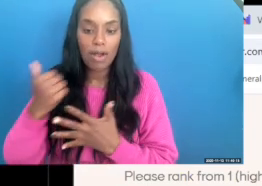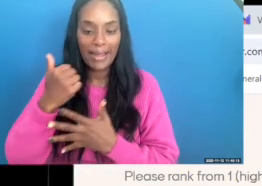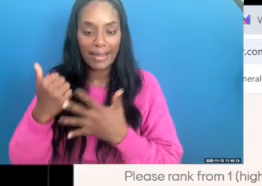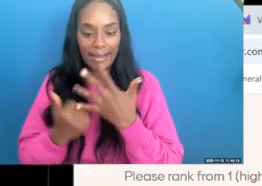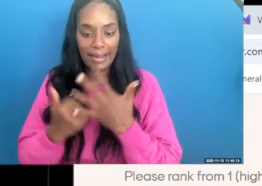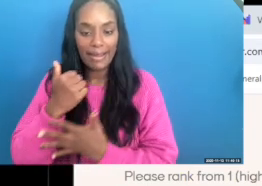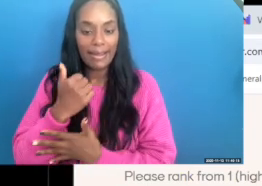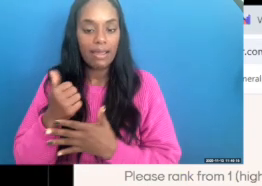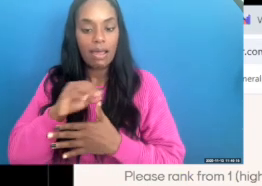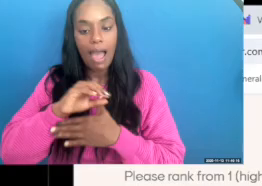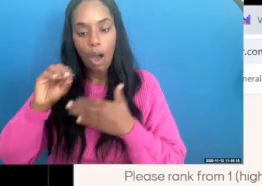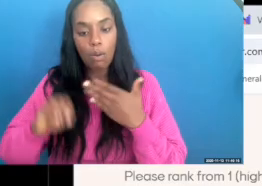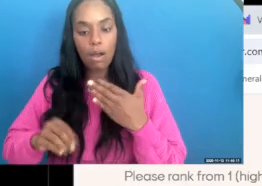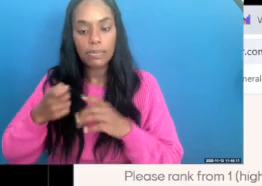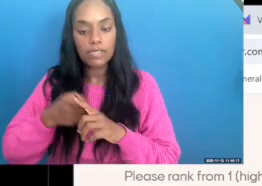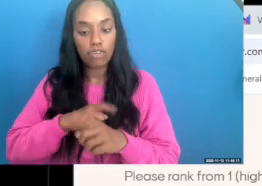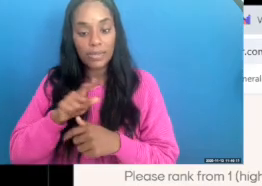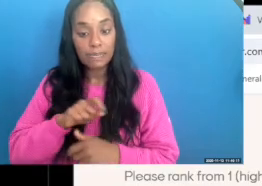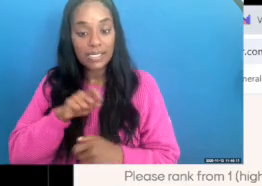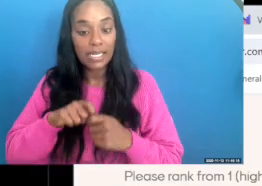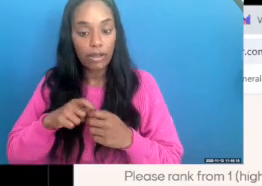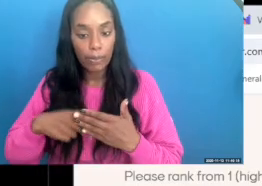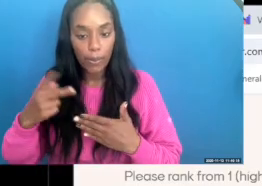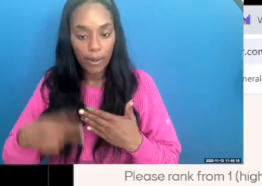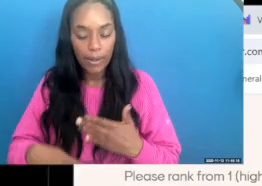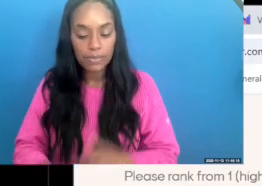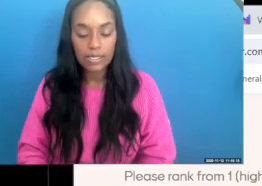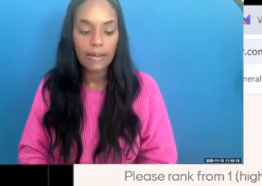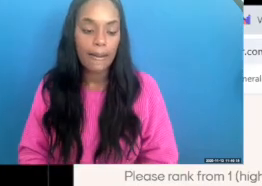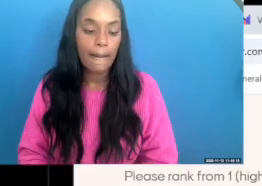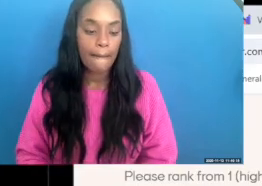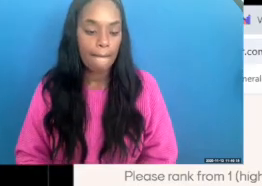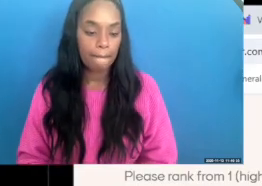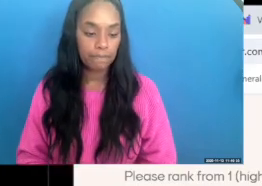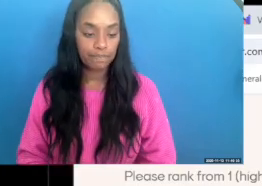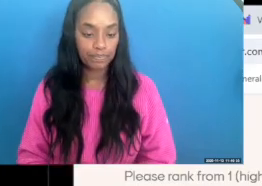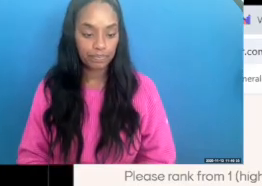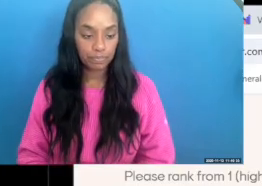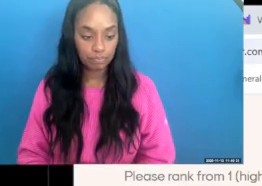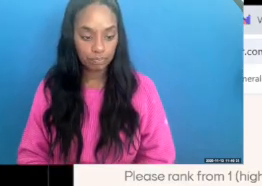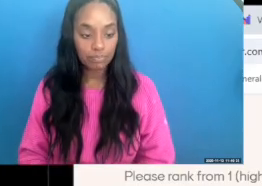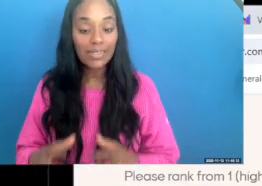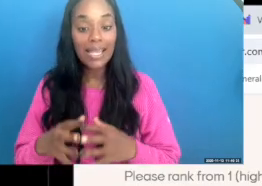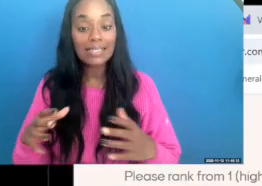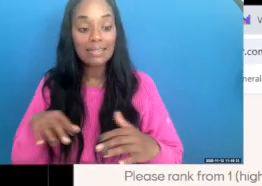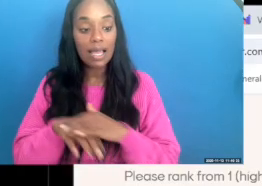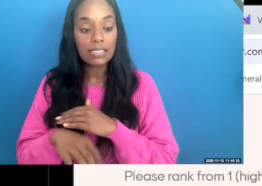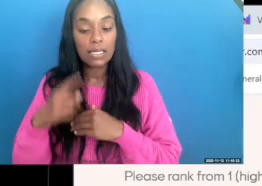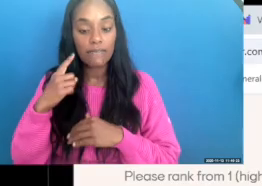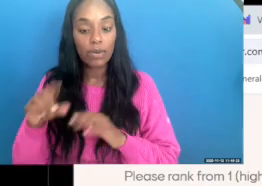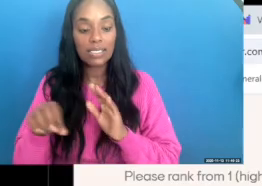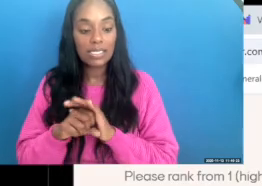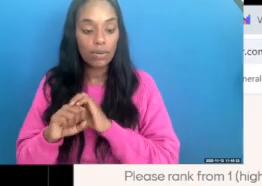But eventually, when we get to question 6, we will be ranking the outcomes from